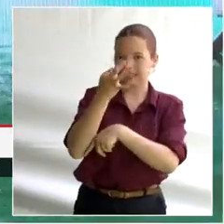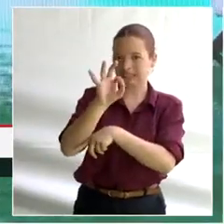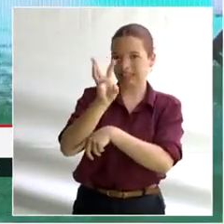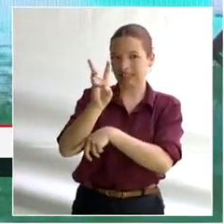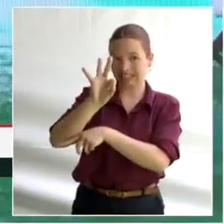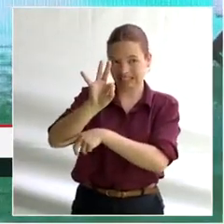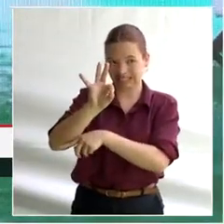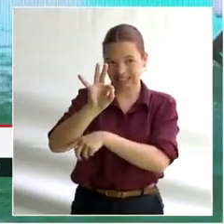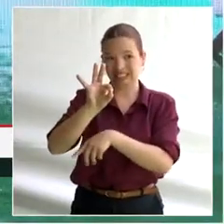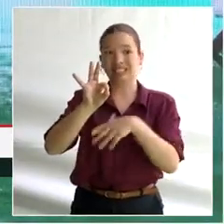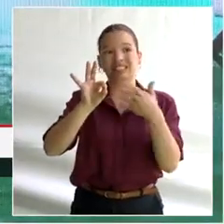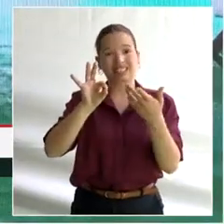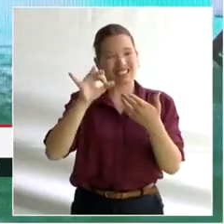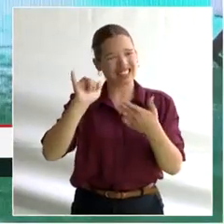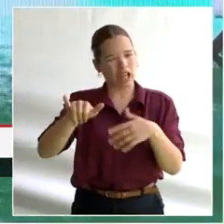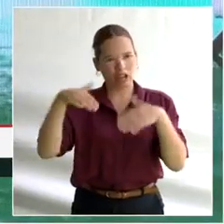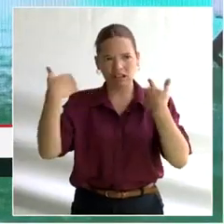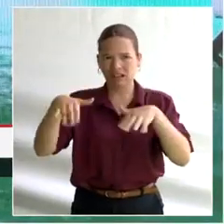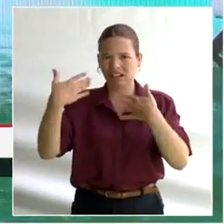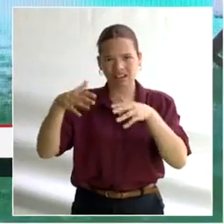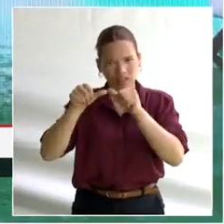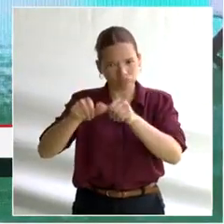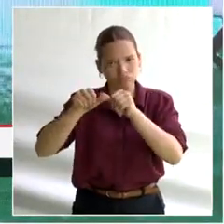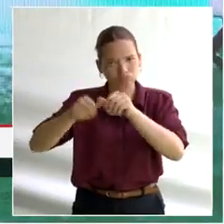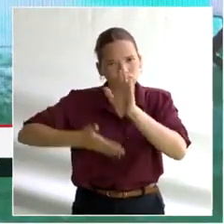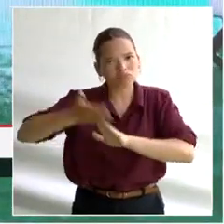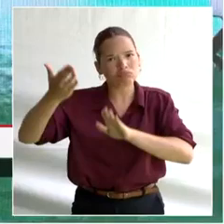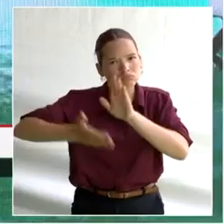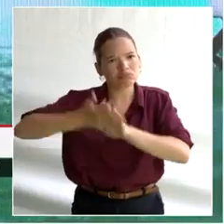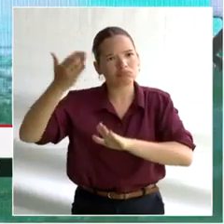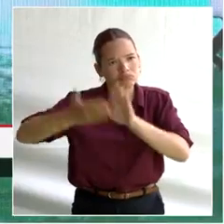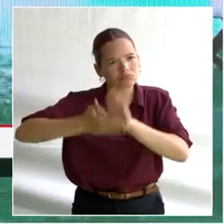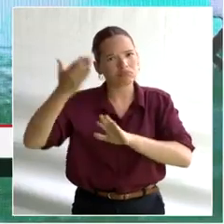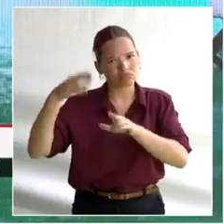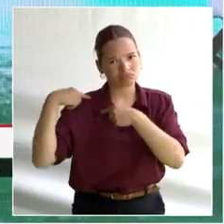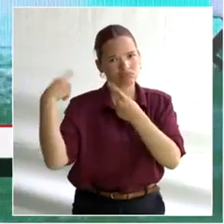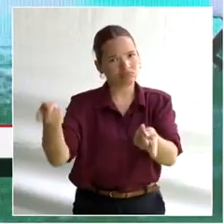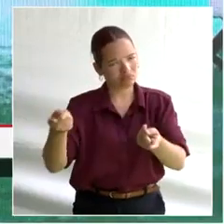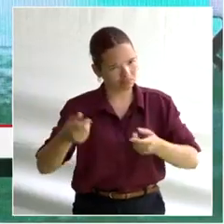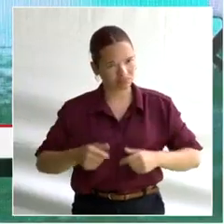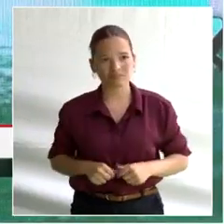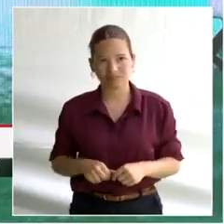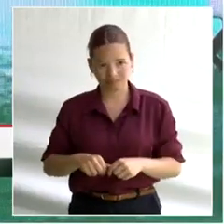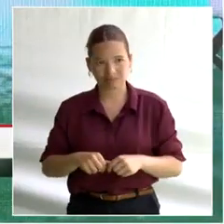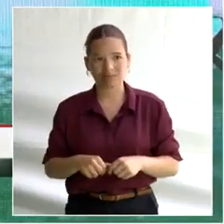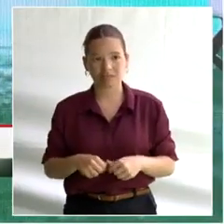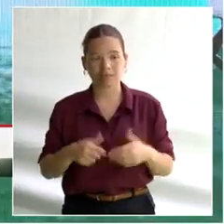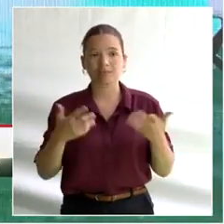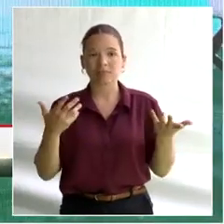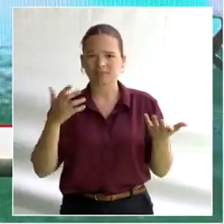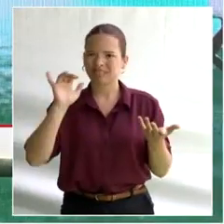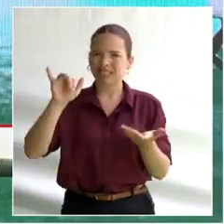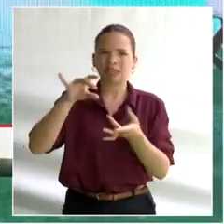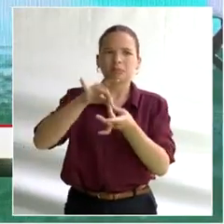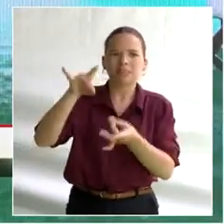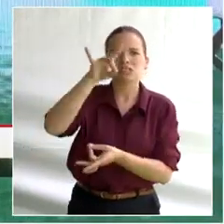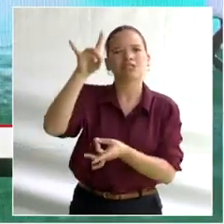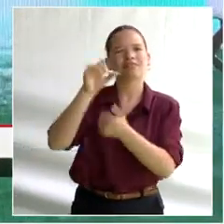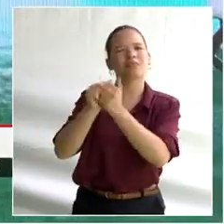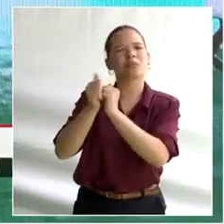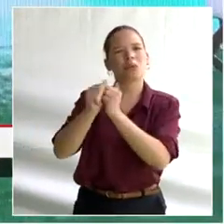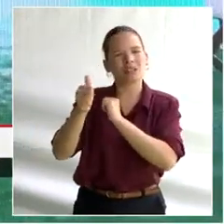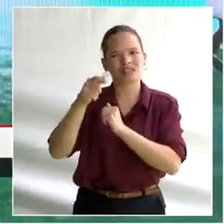original location. And yeah, and that spirit of inclusivity and community, I